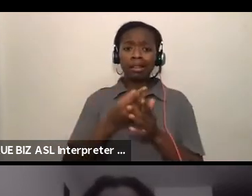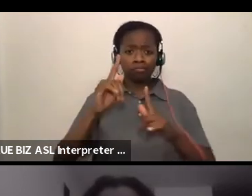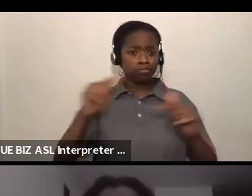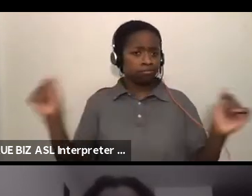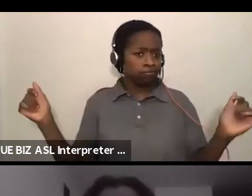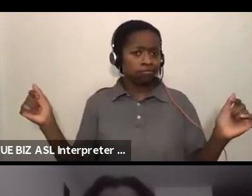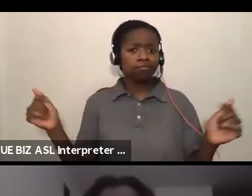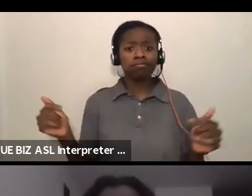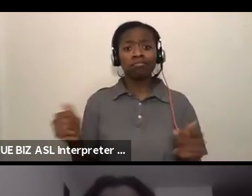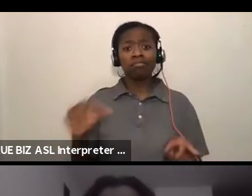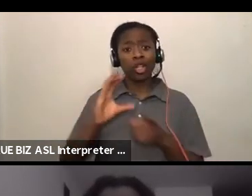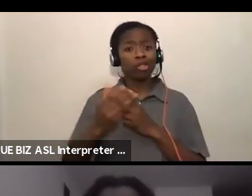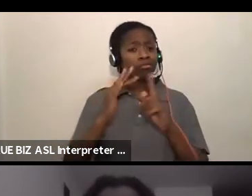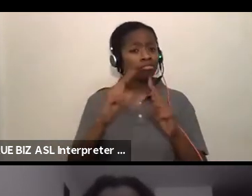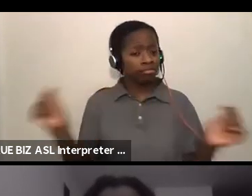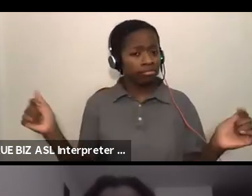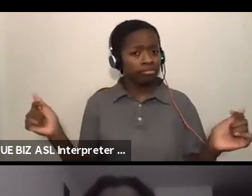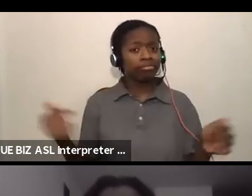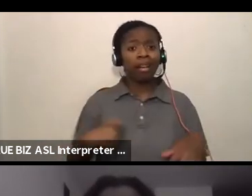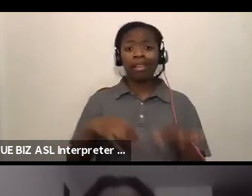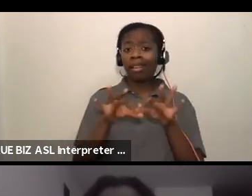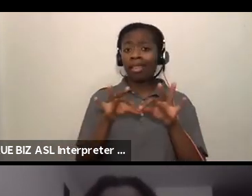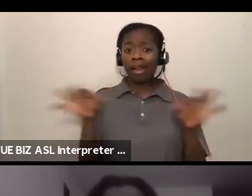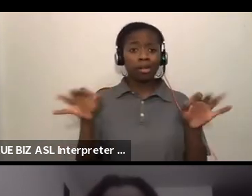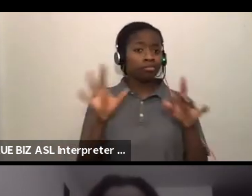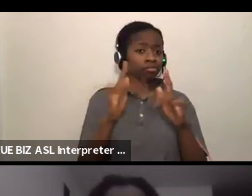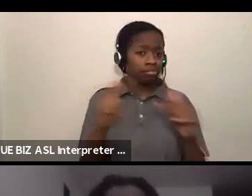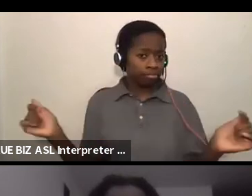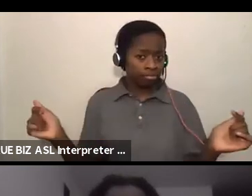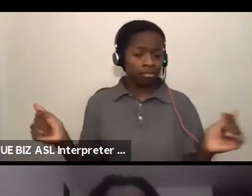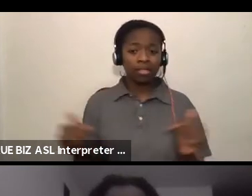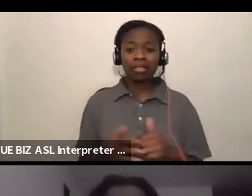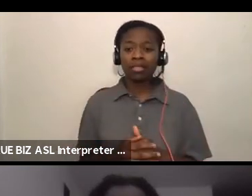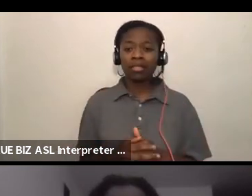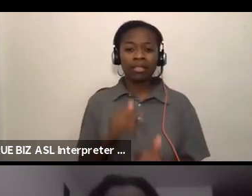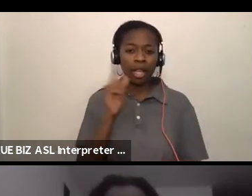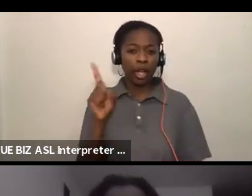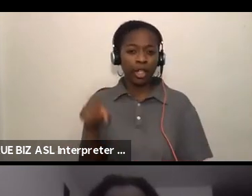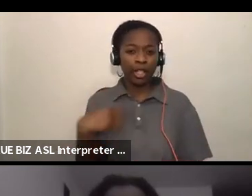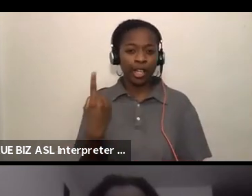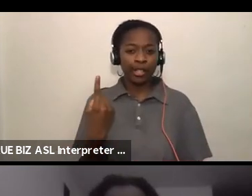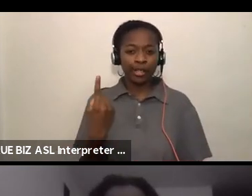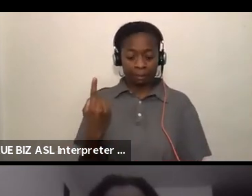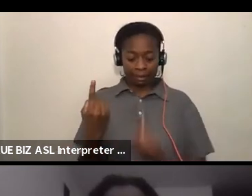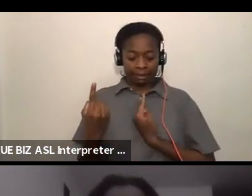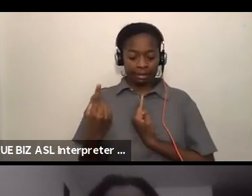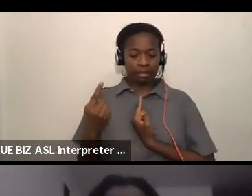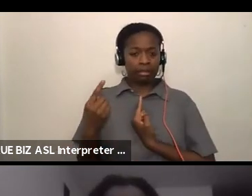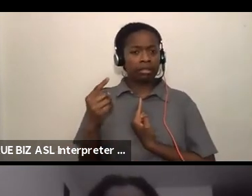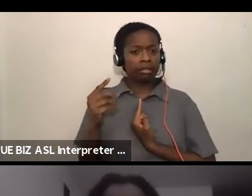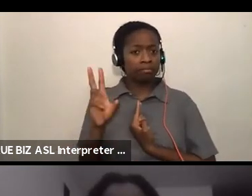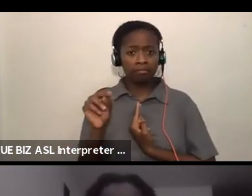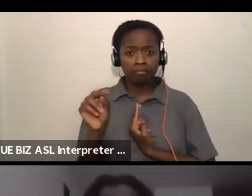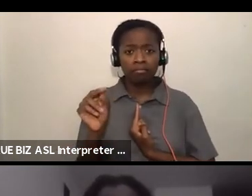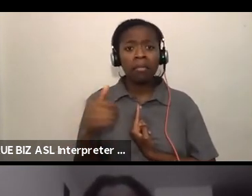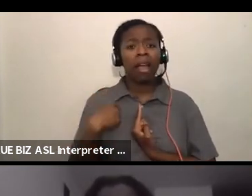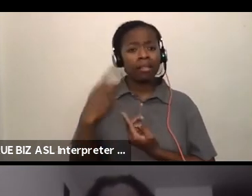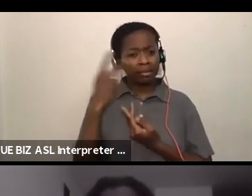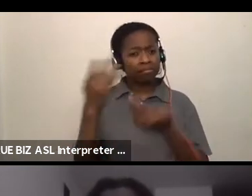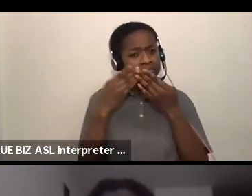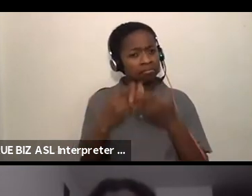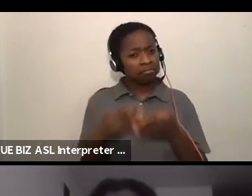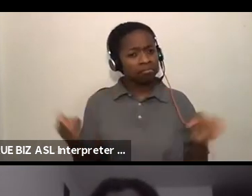cultural backgrounds, that spoke multiple languages. It wasn't just me. I didn't just see me. I seen